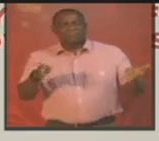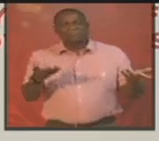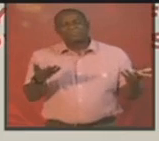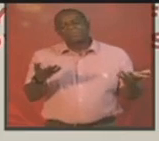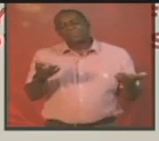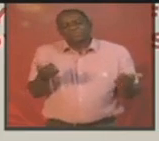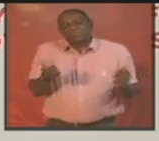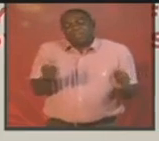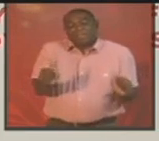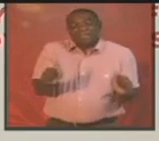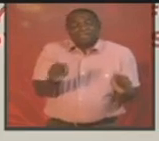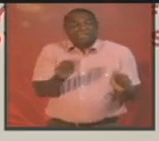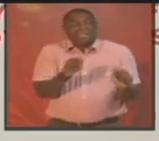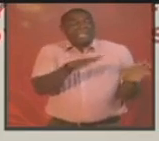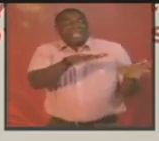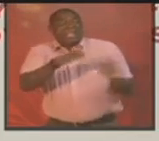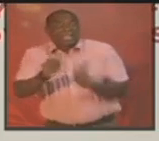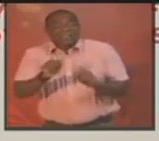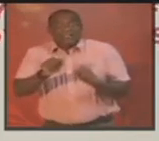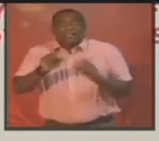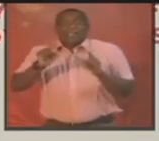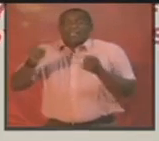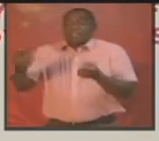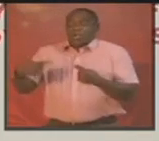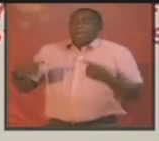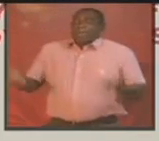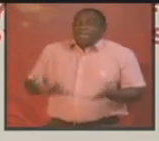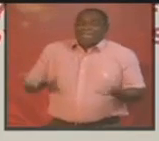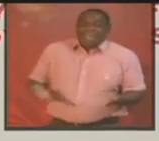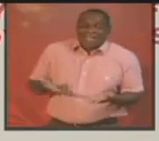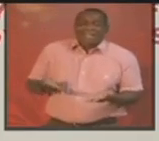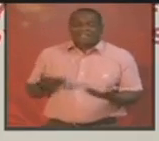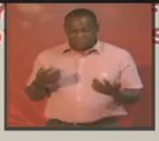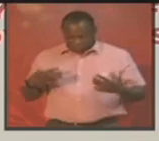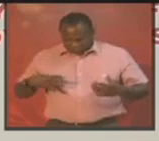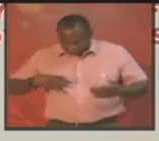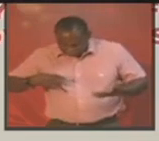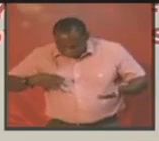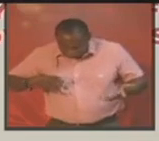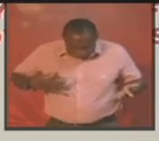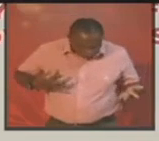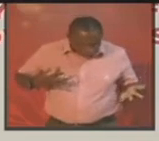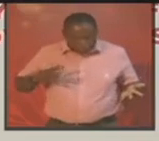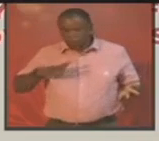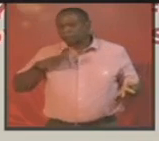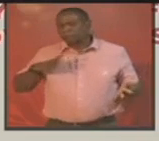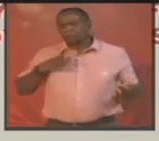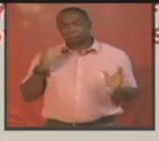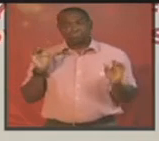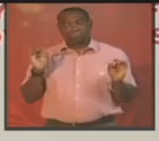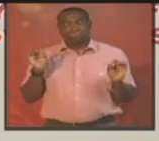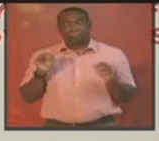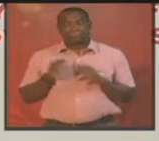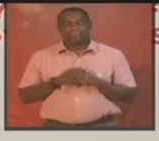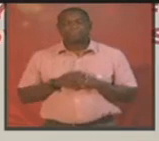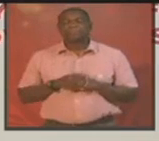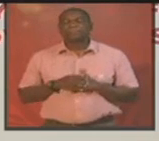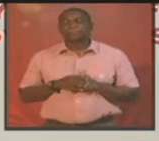morning. Okay, so you've gotten a pretty good understanding of how